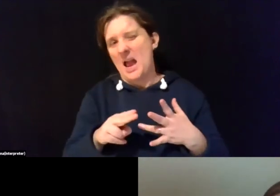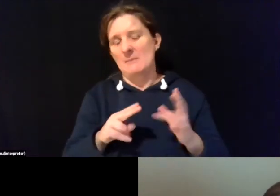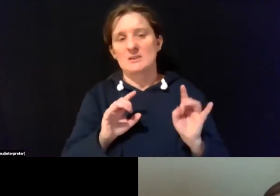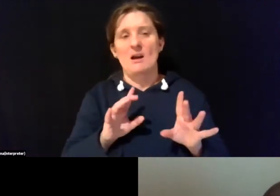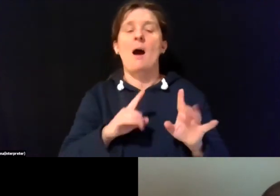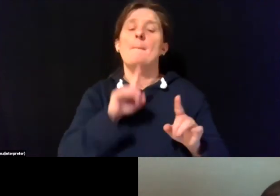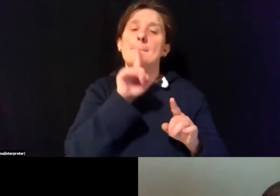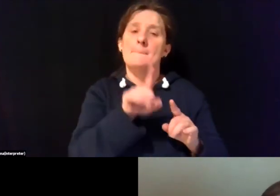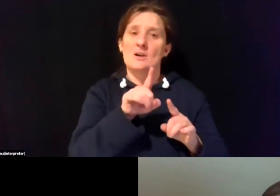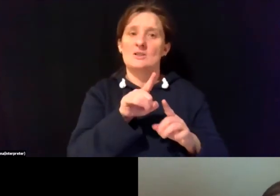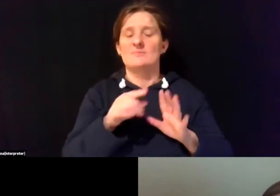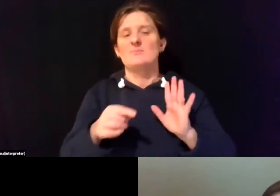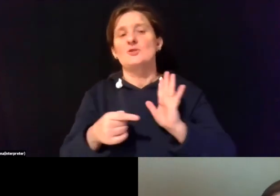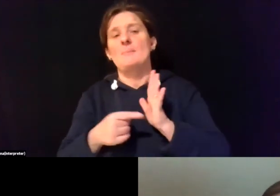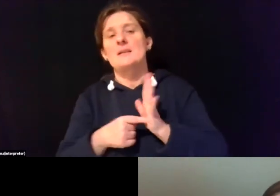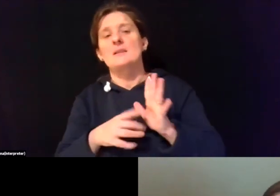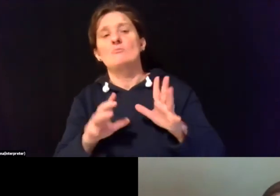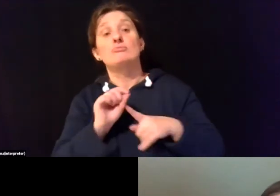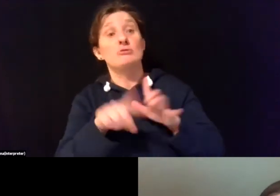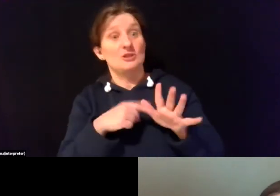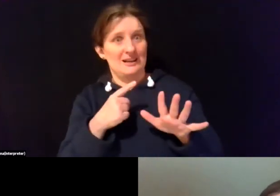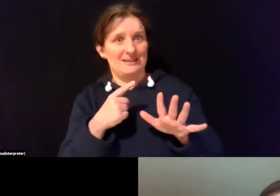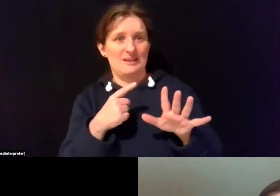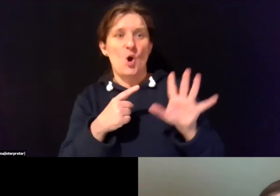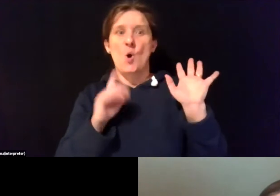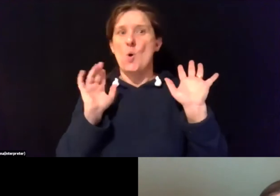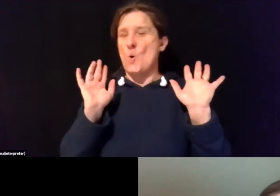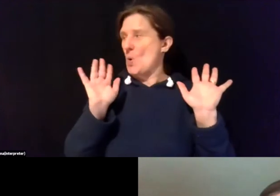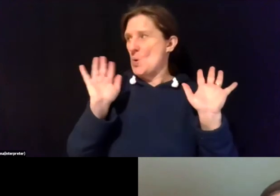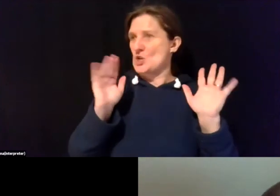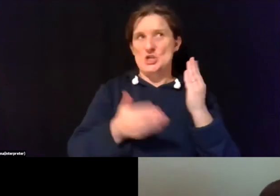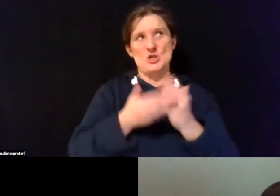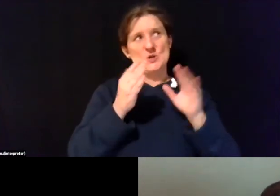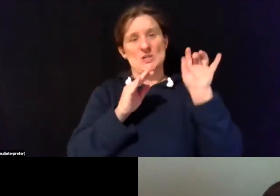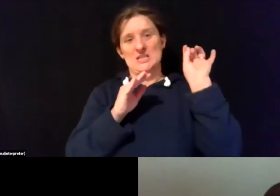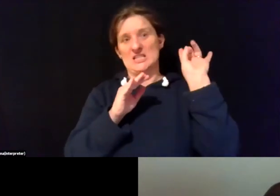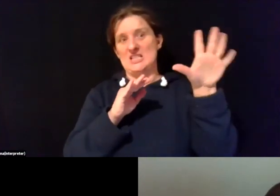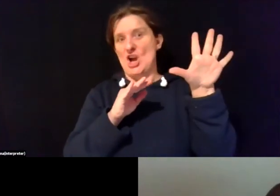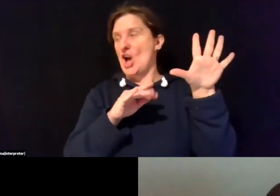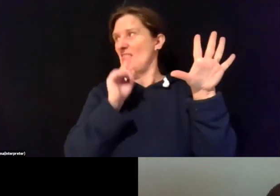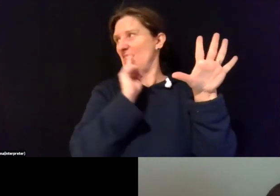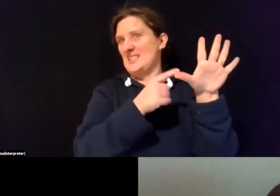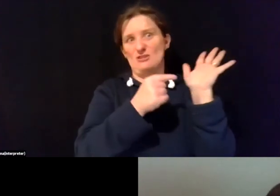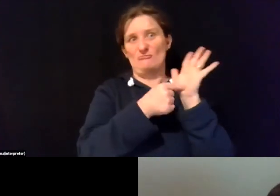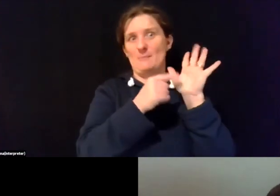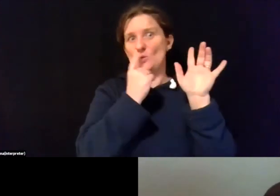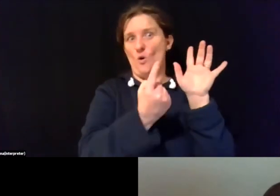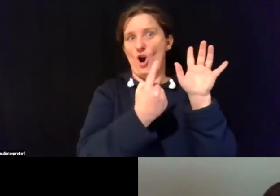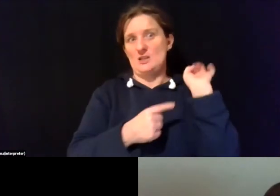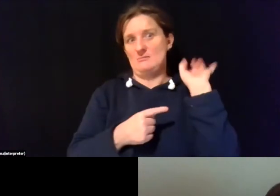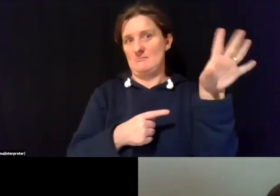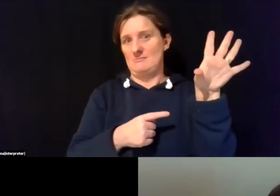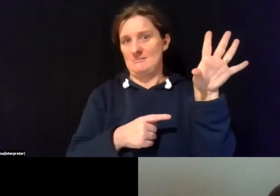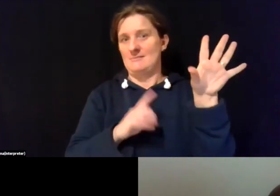it was identified by the TRAPPIST project as having exoplanets, they said, okay, we've got a new stellar catalogue. This is TRAPPIST-1. There